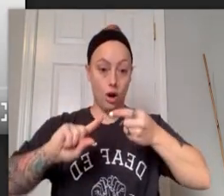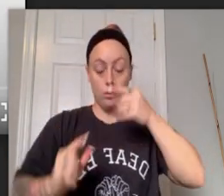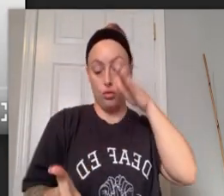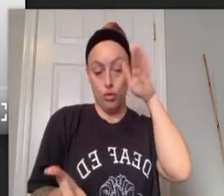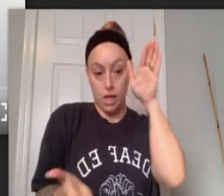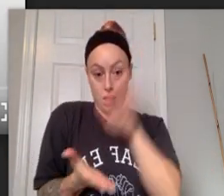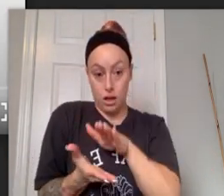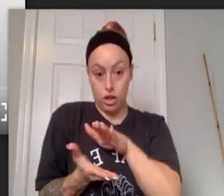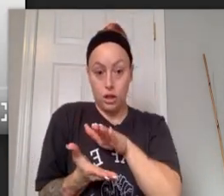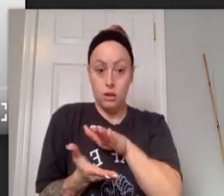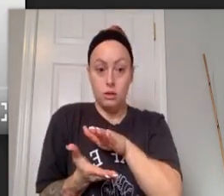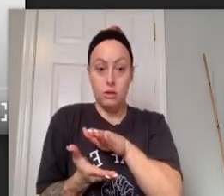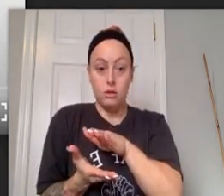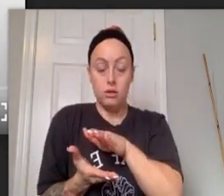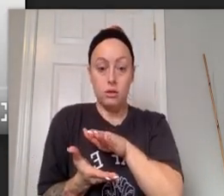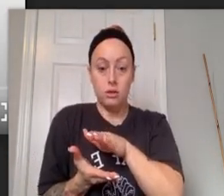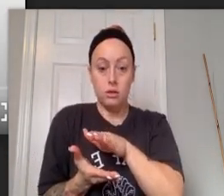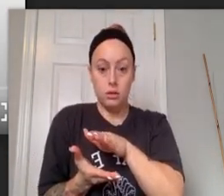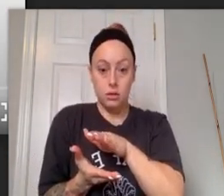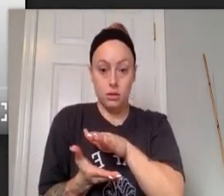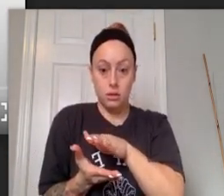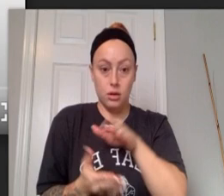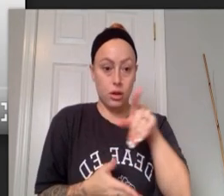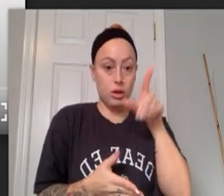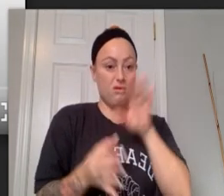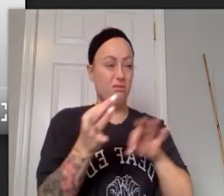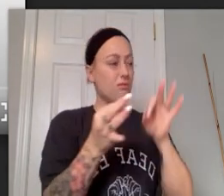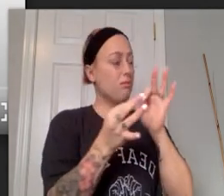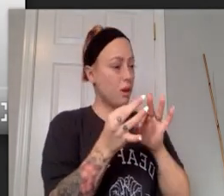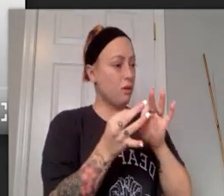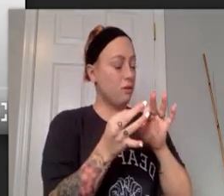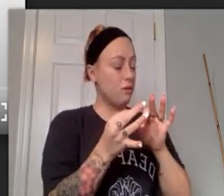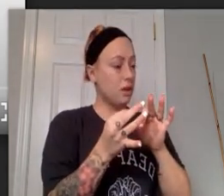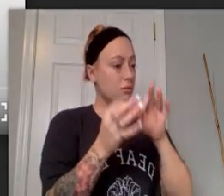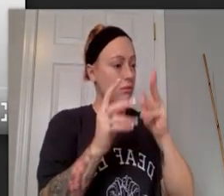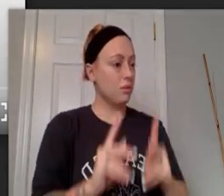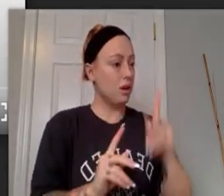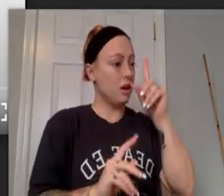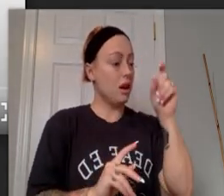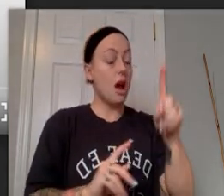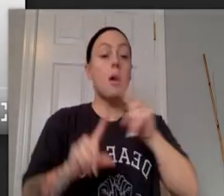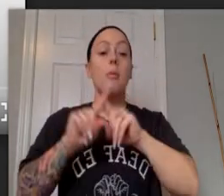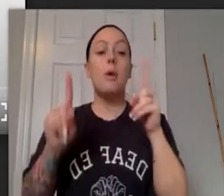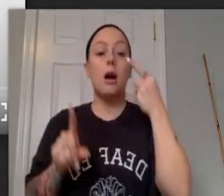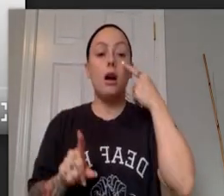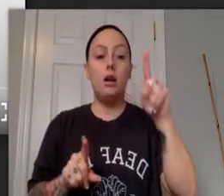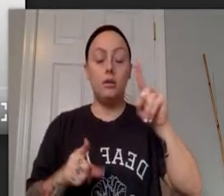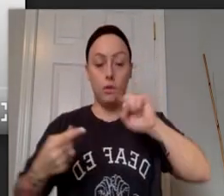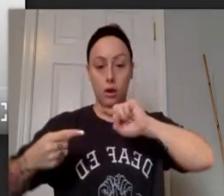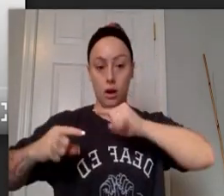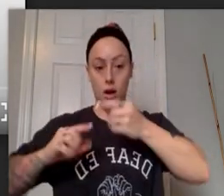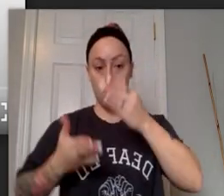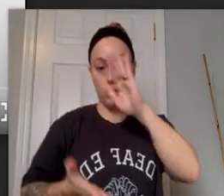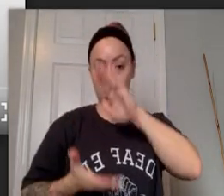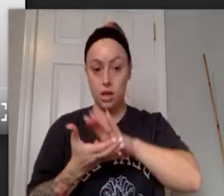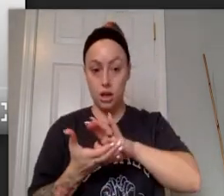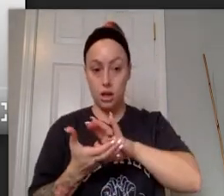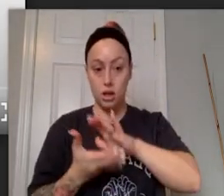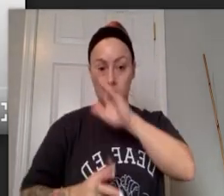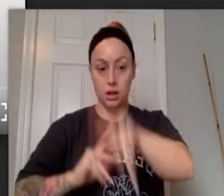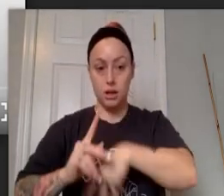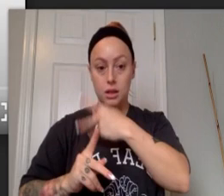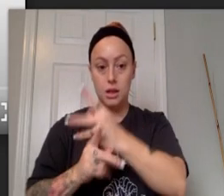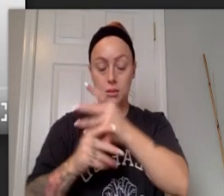reductionist, and you would be the perfect person to ask this, but for a harm reduction type of approach, it is said